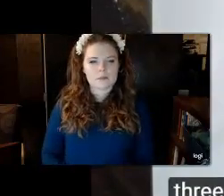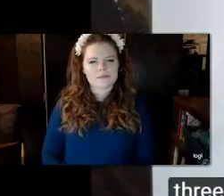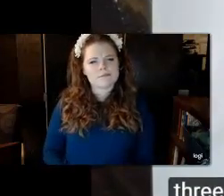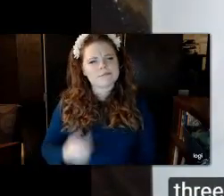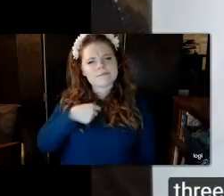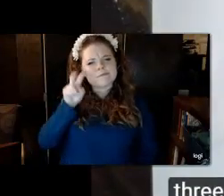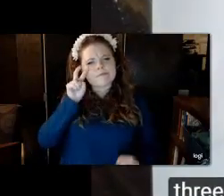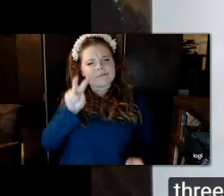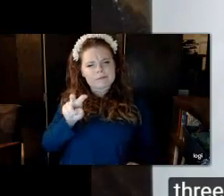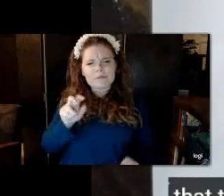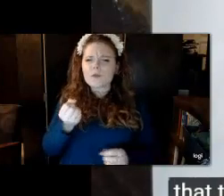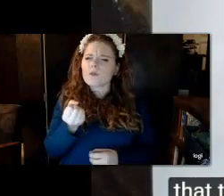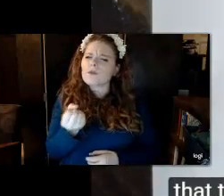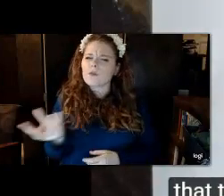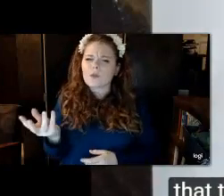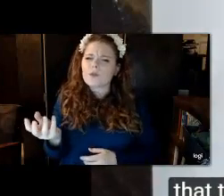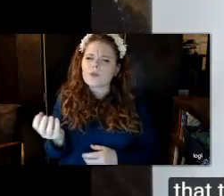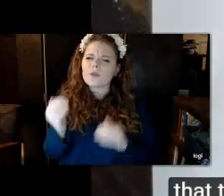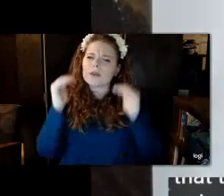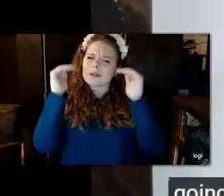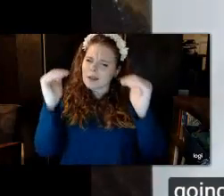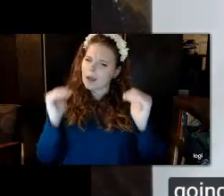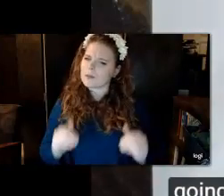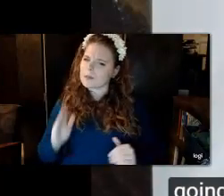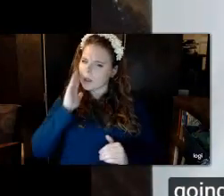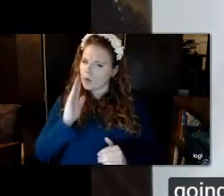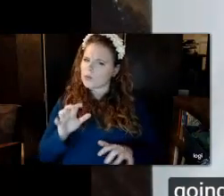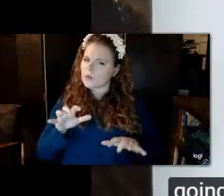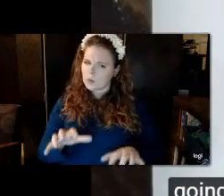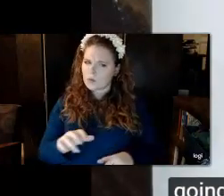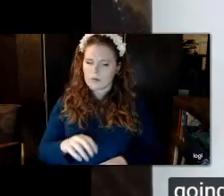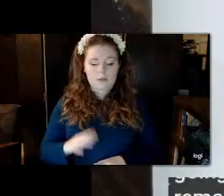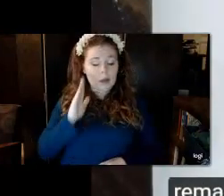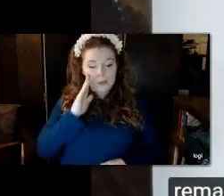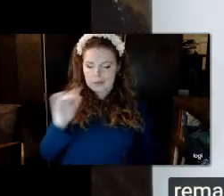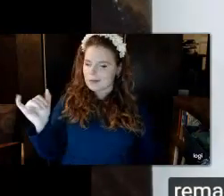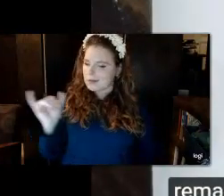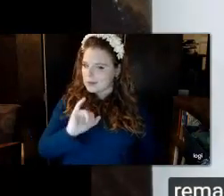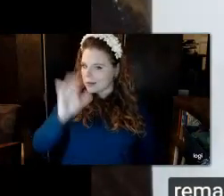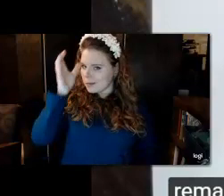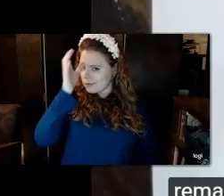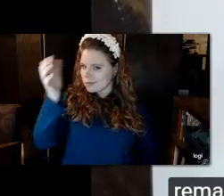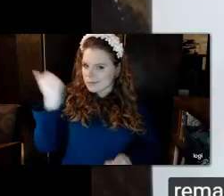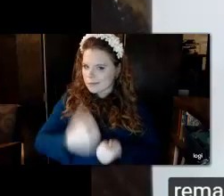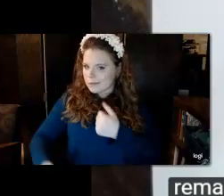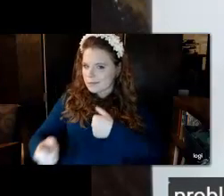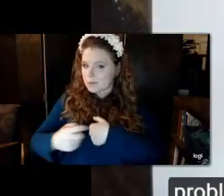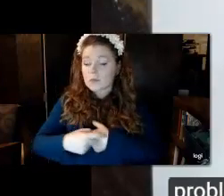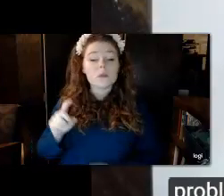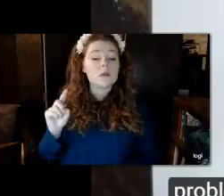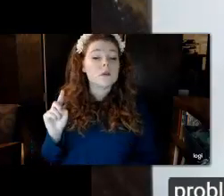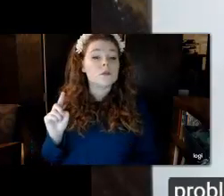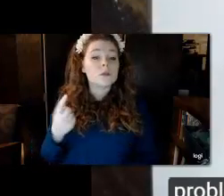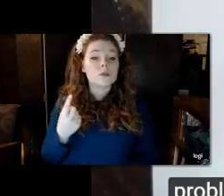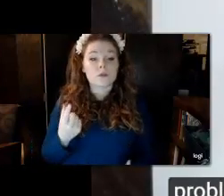at that, there are a couple steps that I'm going to follow, and these steps will remain the same throughout every single problem. The first thing that I want to